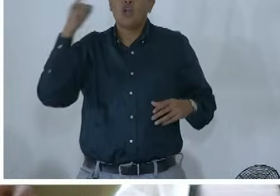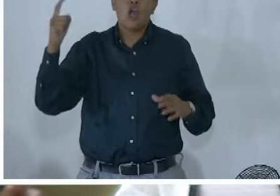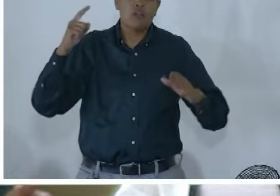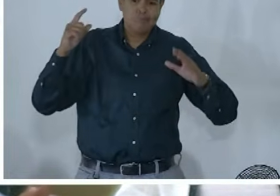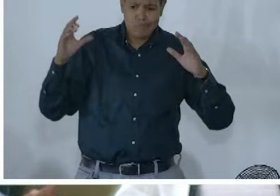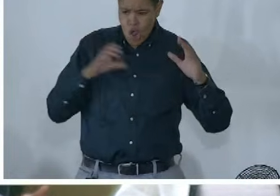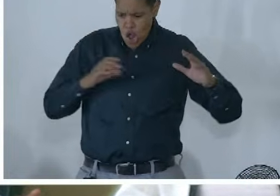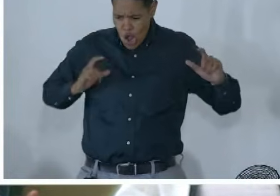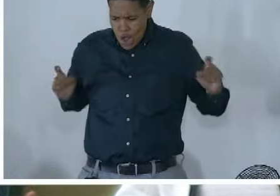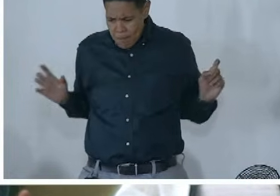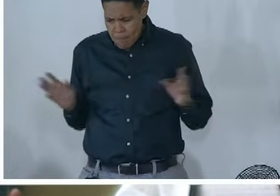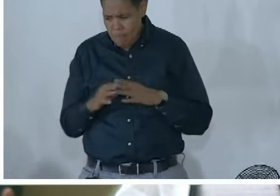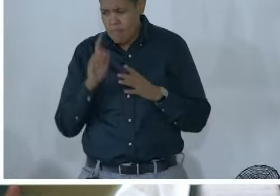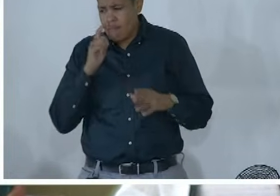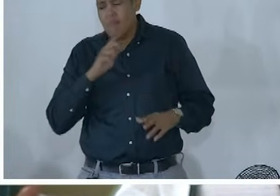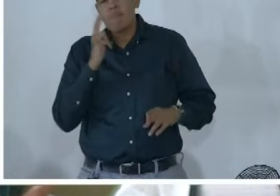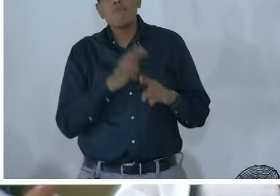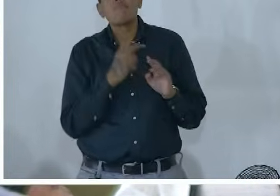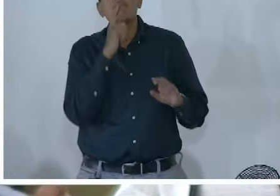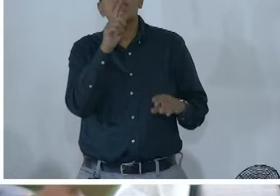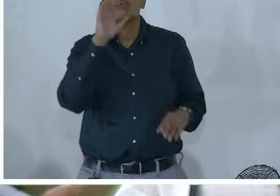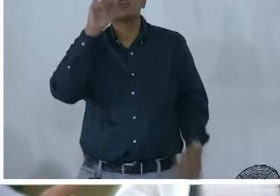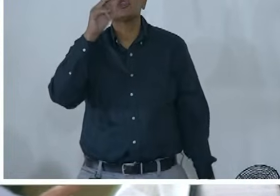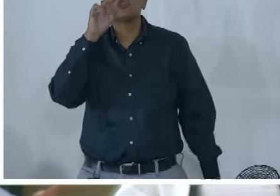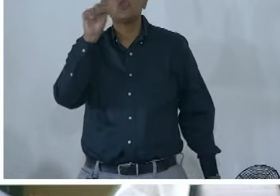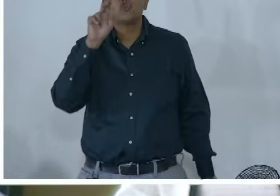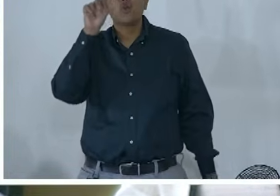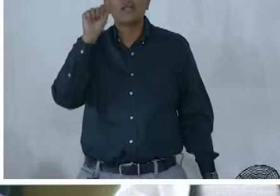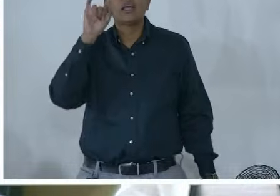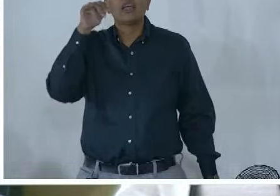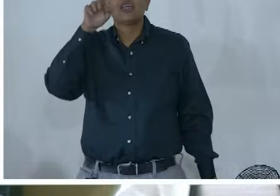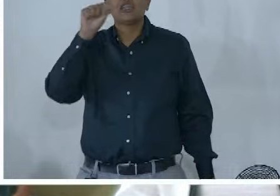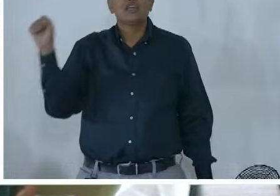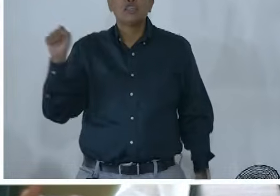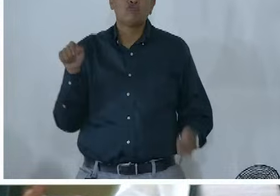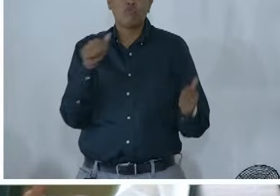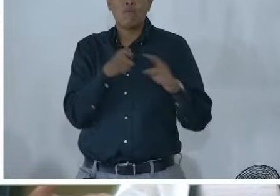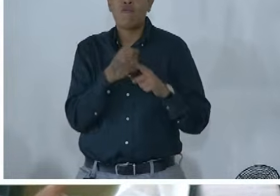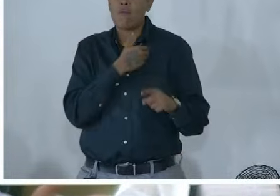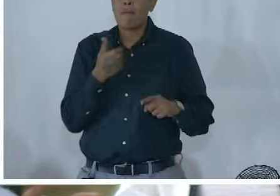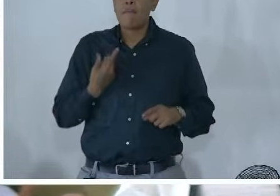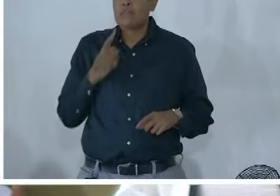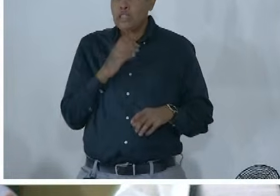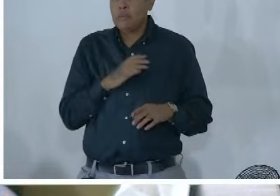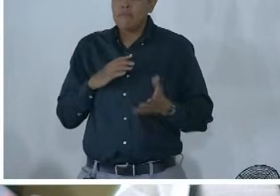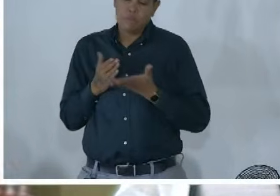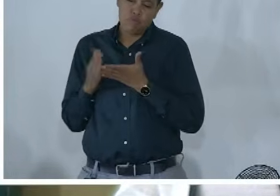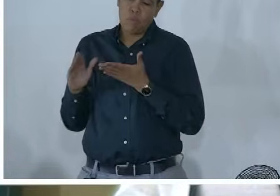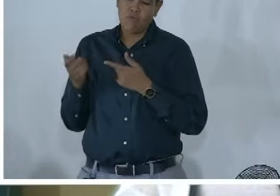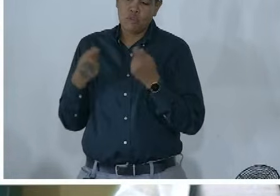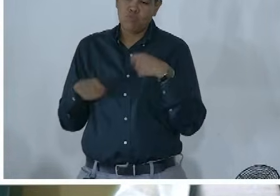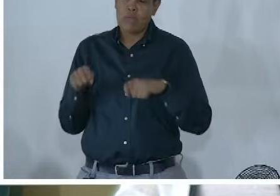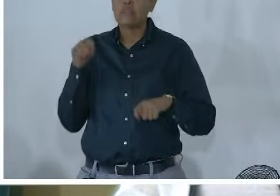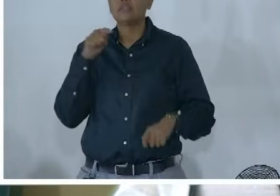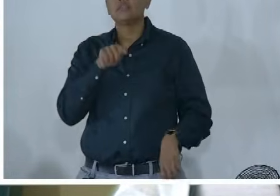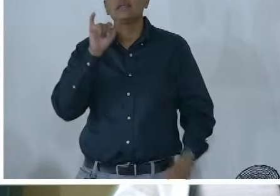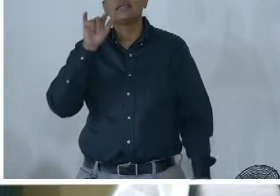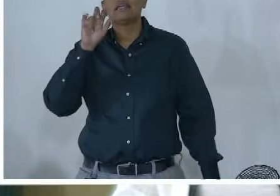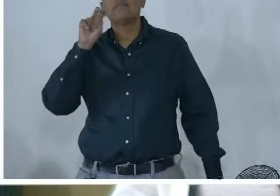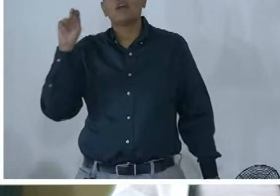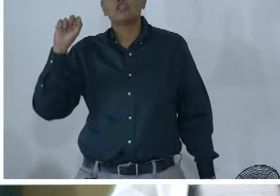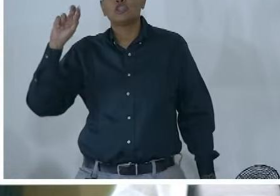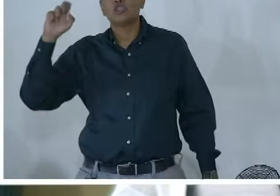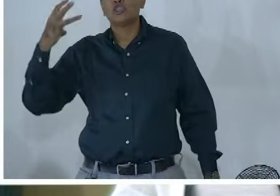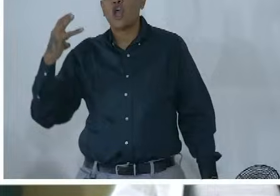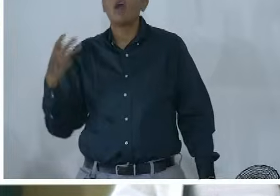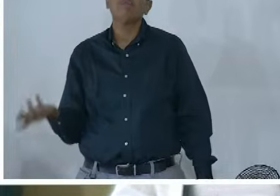committee, that the name Zuleika JISTV be removed from the membership of the committee, and that the name Yvonne Shaw